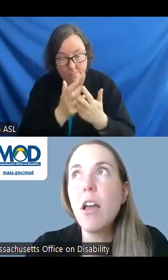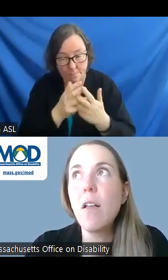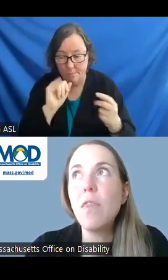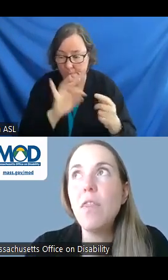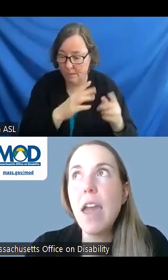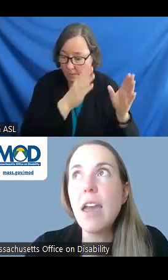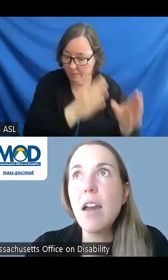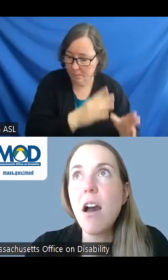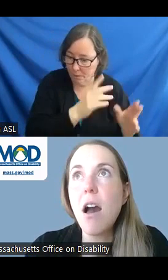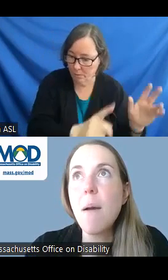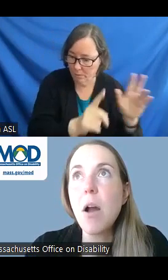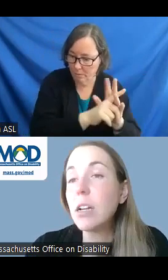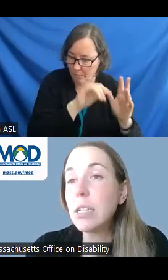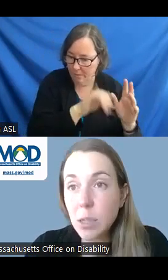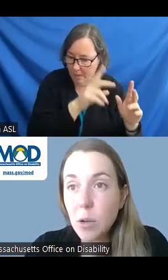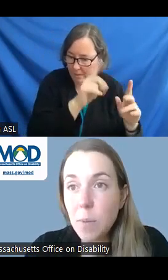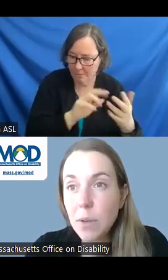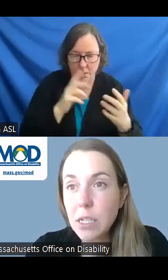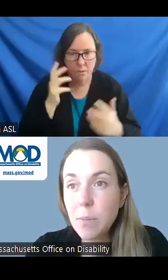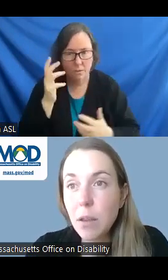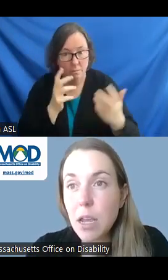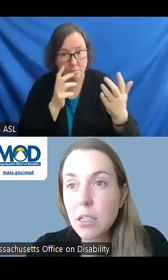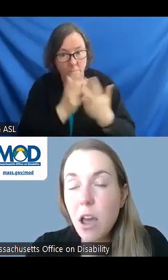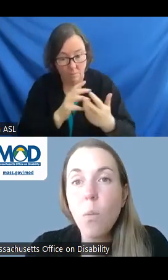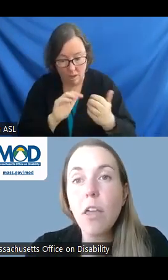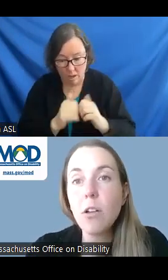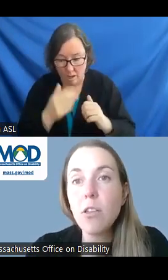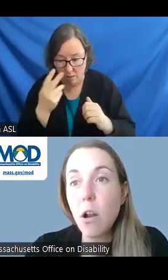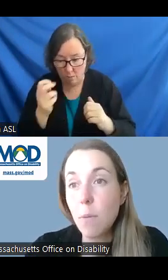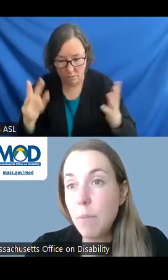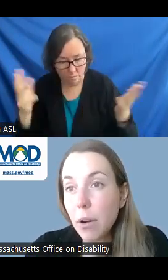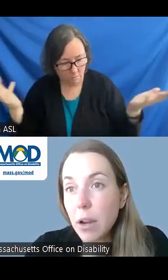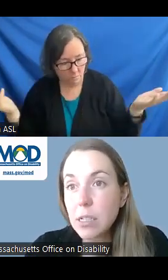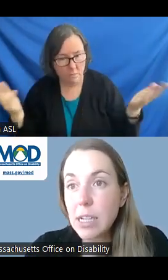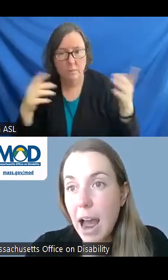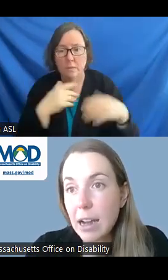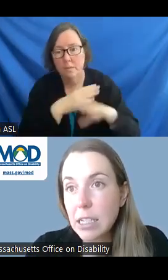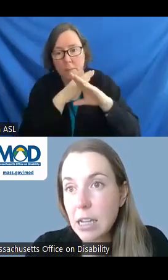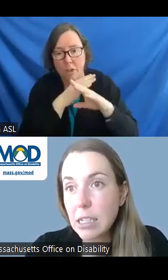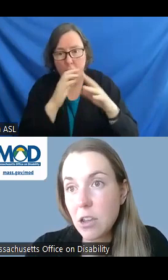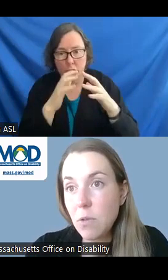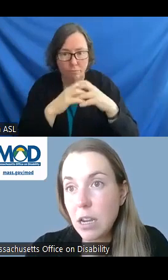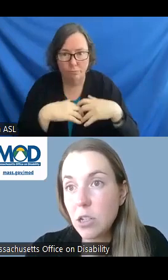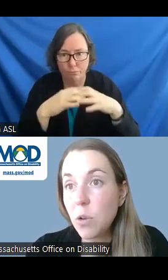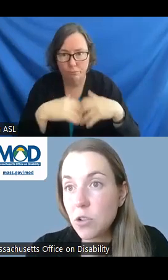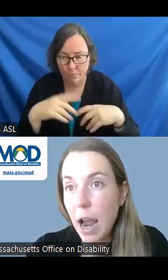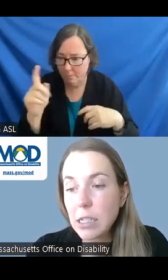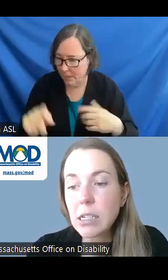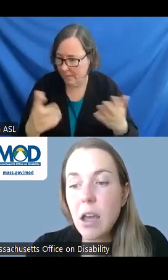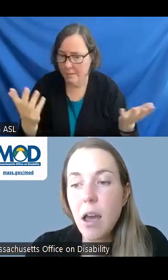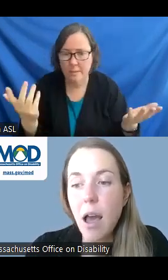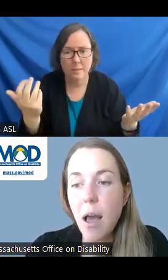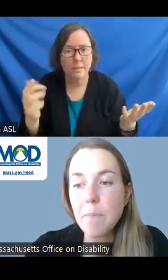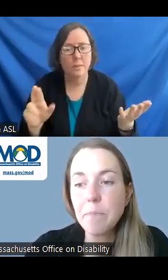whether they are accessible to people with disabilities, whether there are barriers to access that you need to